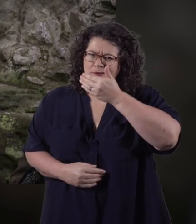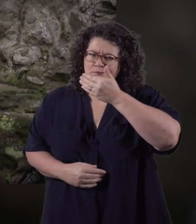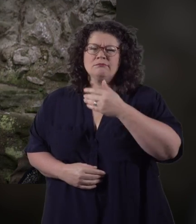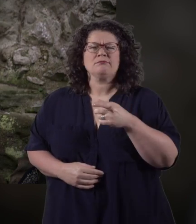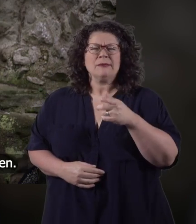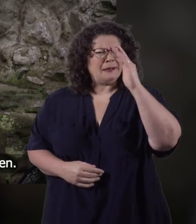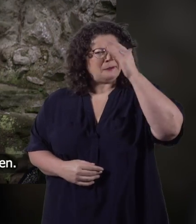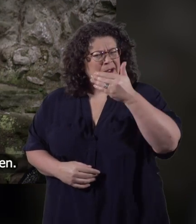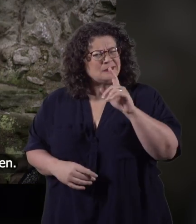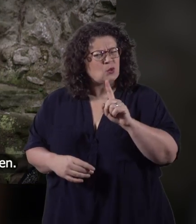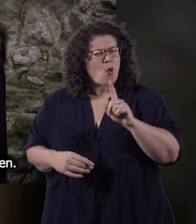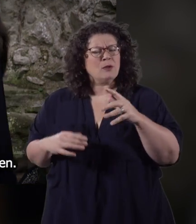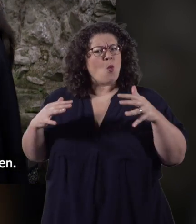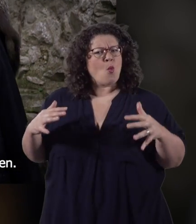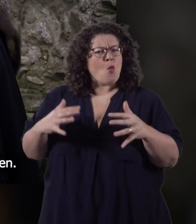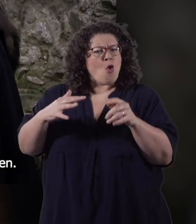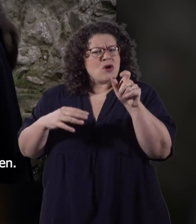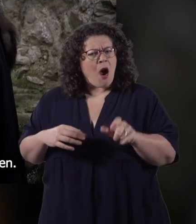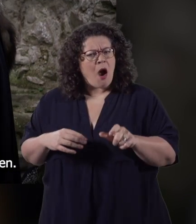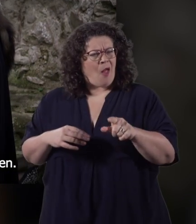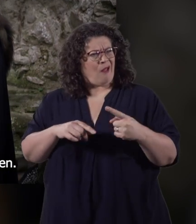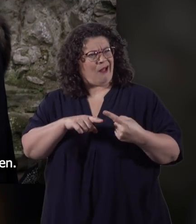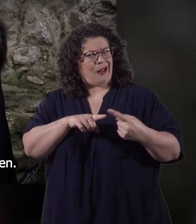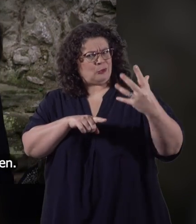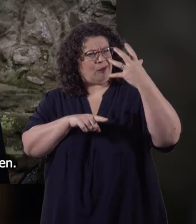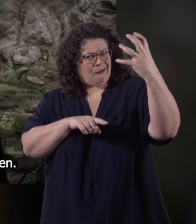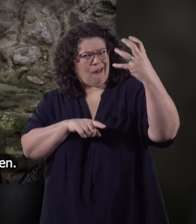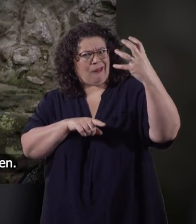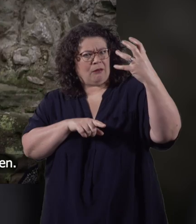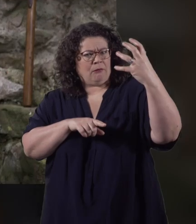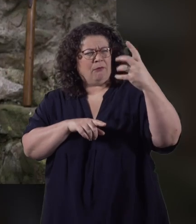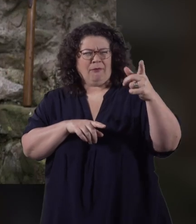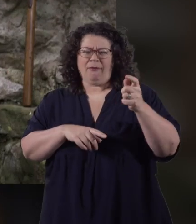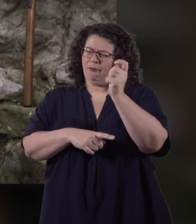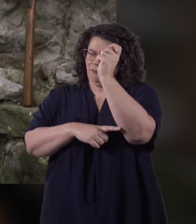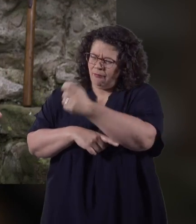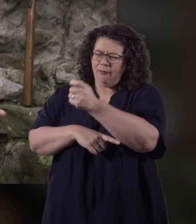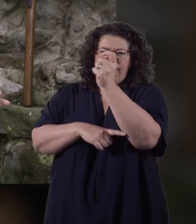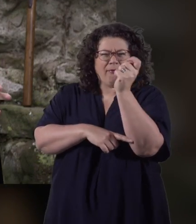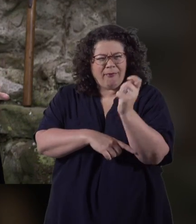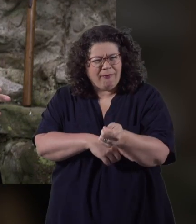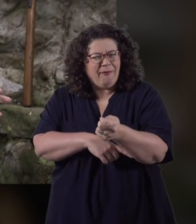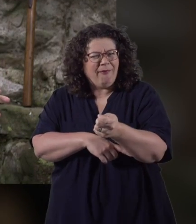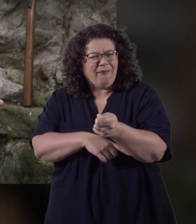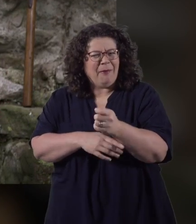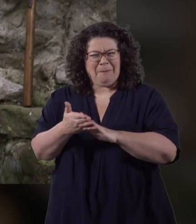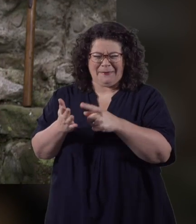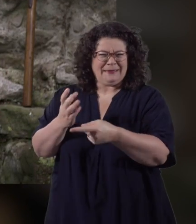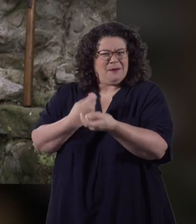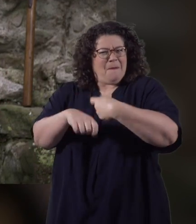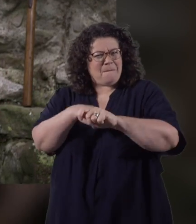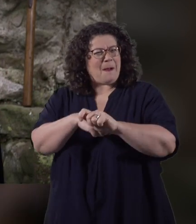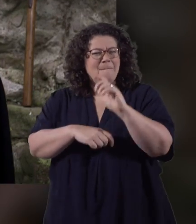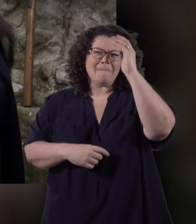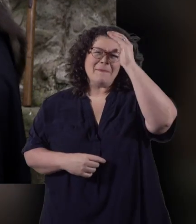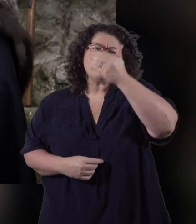knight. You see, a knight, he is a warrior that the English king has taken and has dubbed with his sword upon his